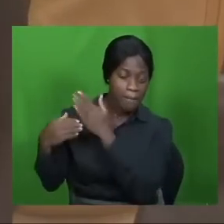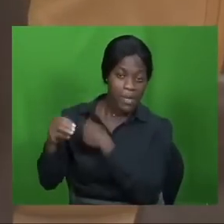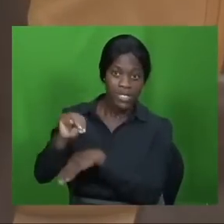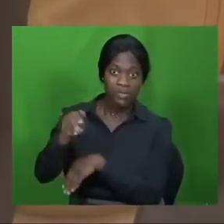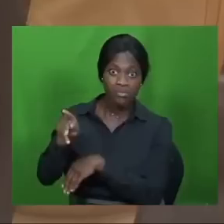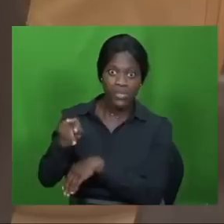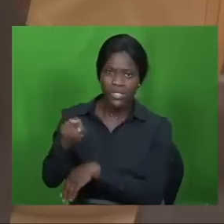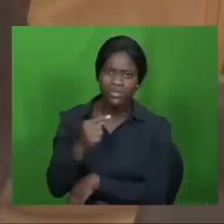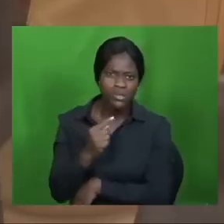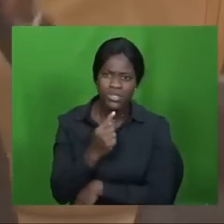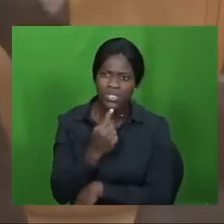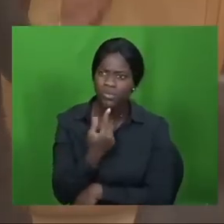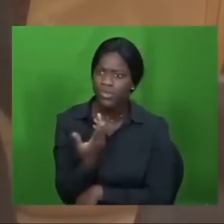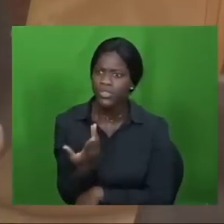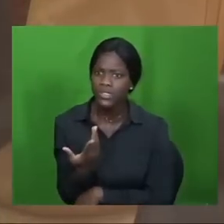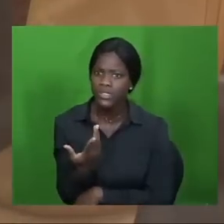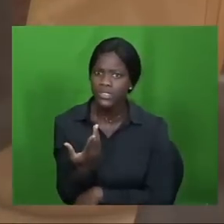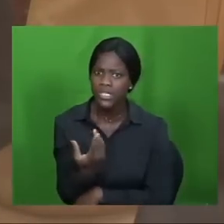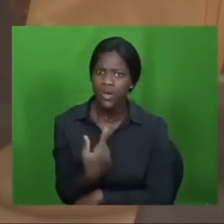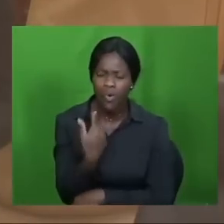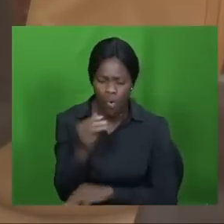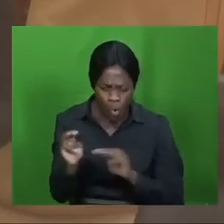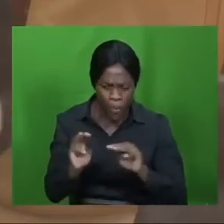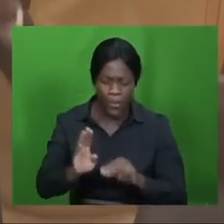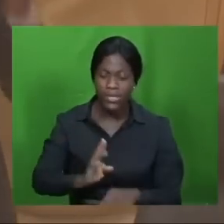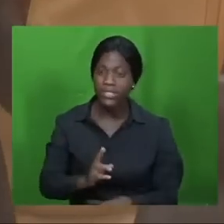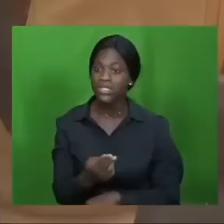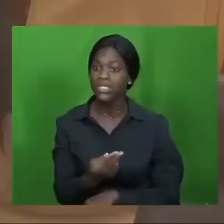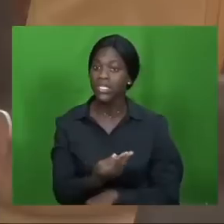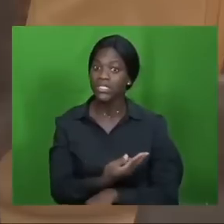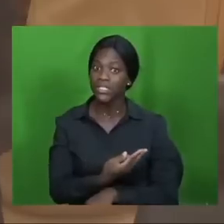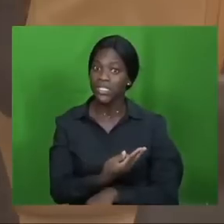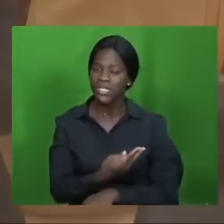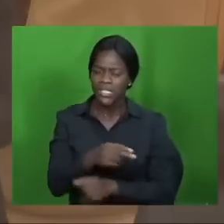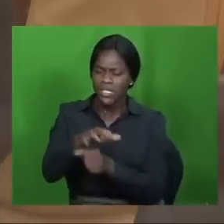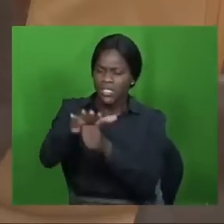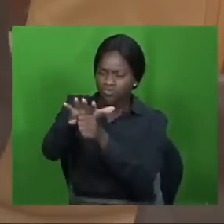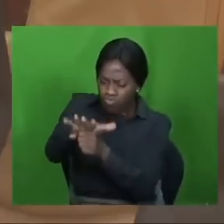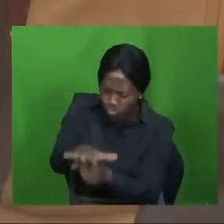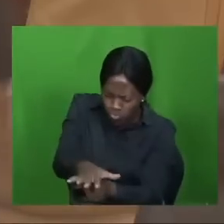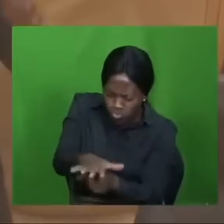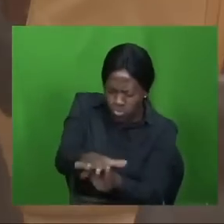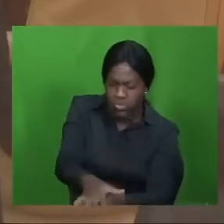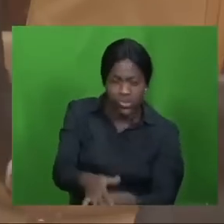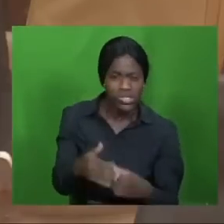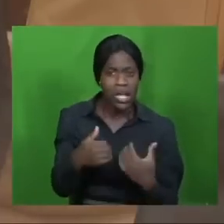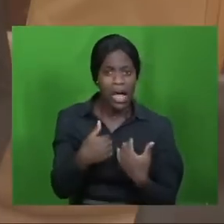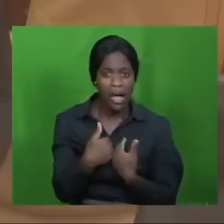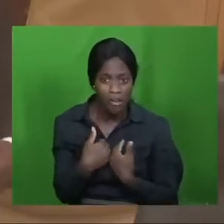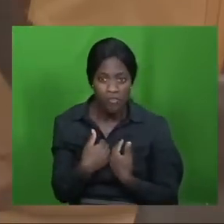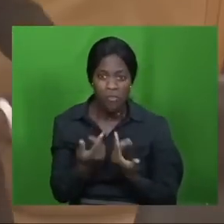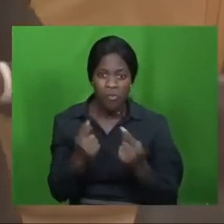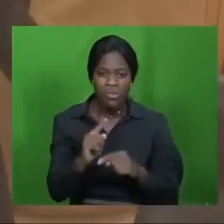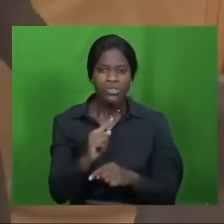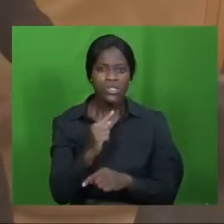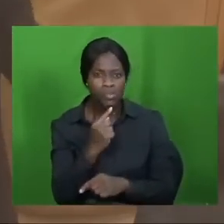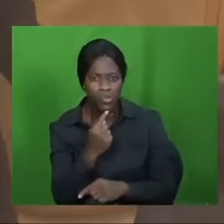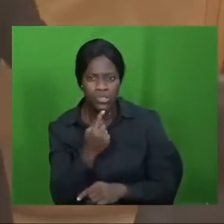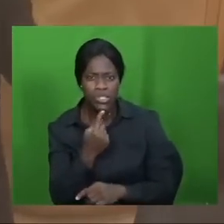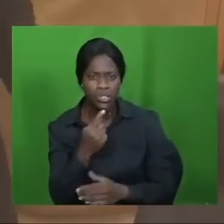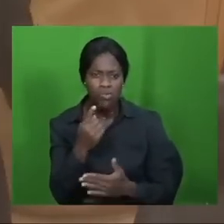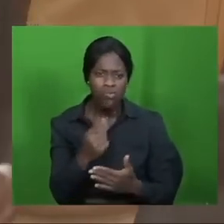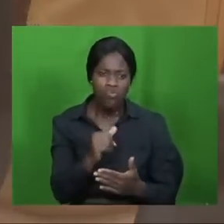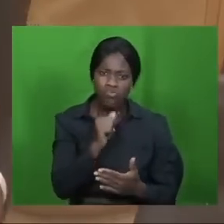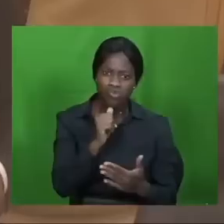disappointed. Who is managing us? The stress we go through, the depression, our expectation. How do we get